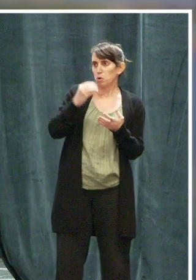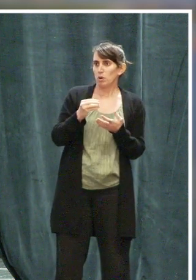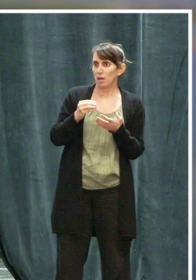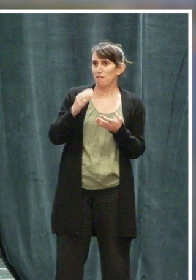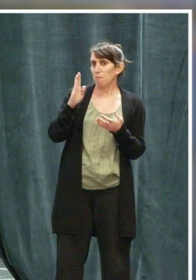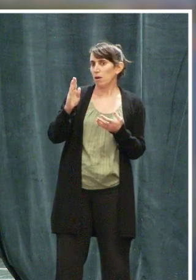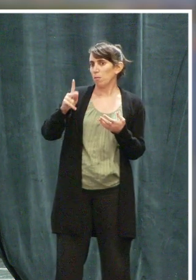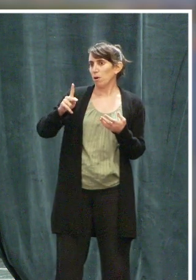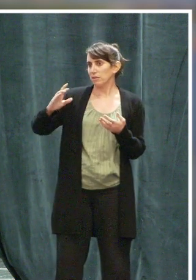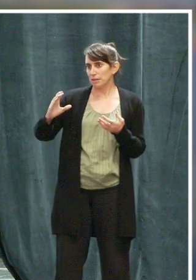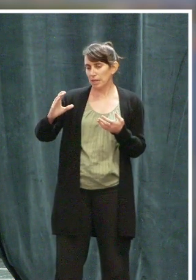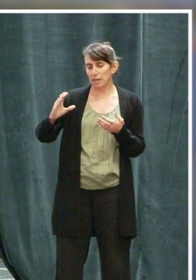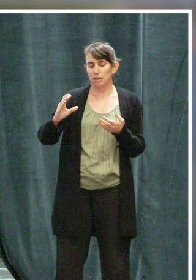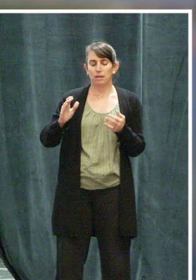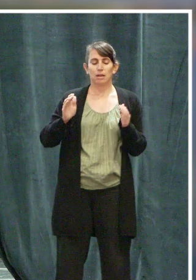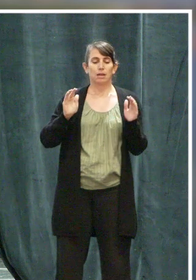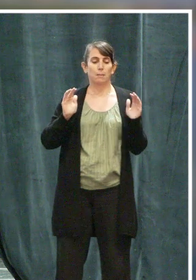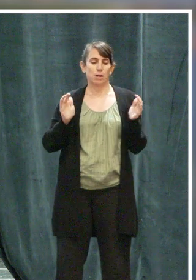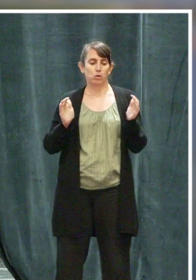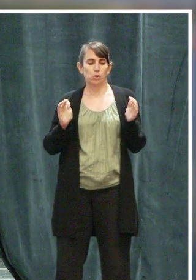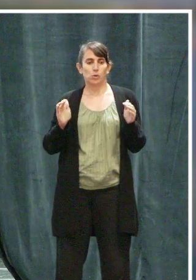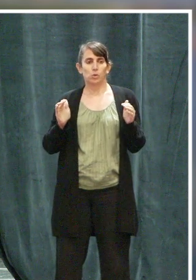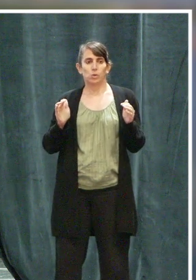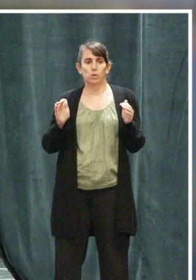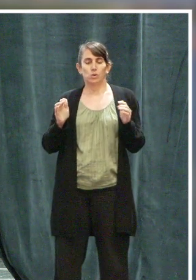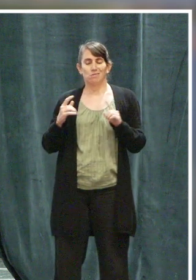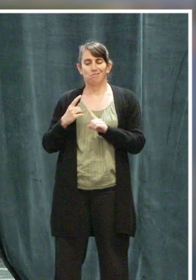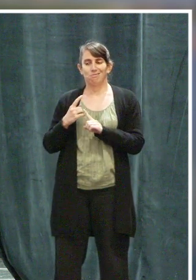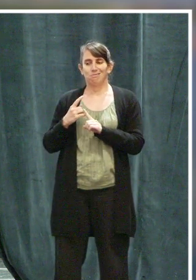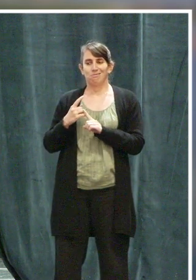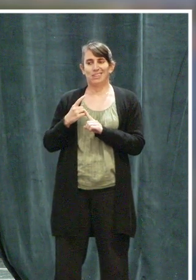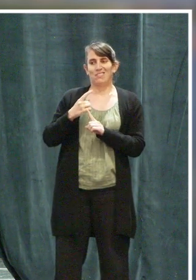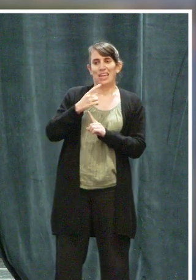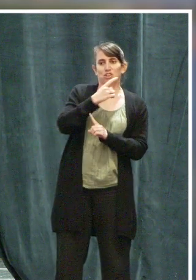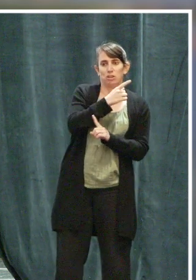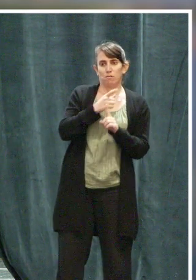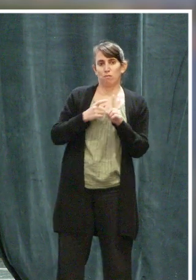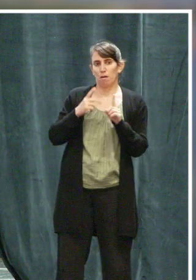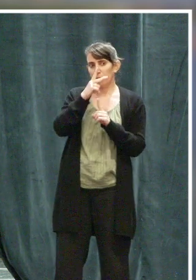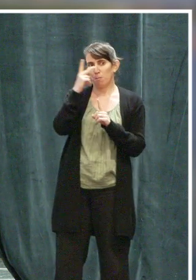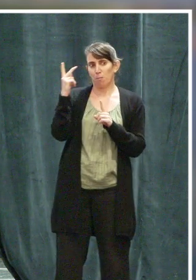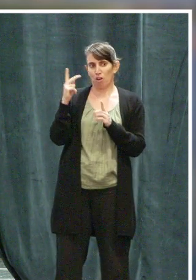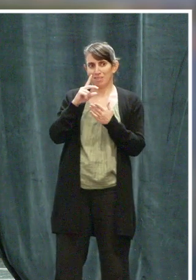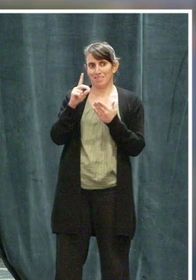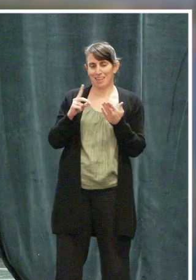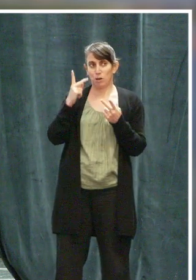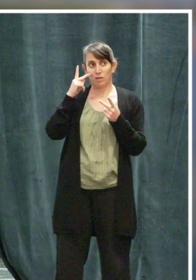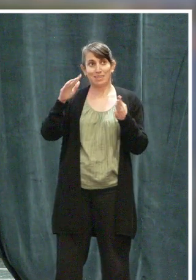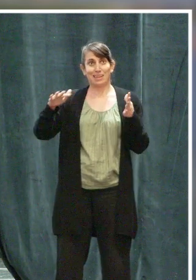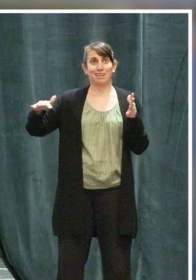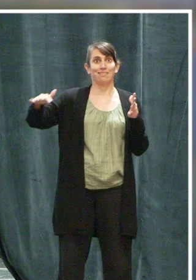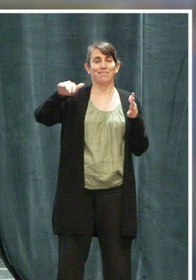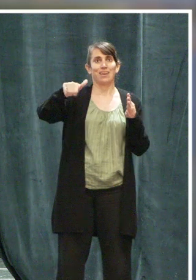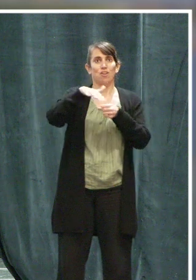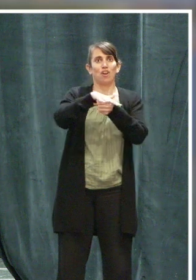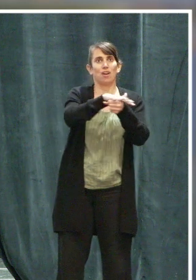Battery Park City, as opposed to the deviations from park design that we've seen in the rest of the city? I know most